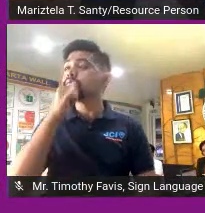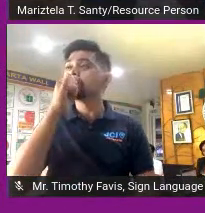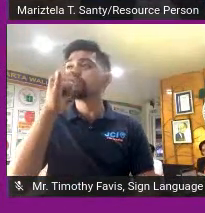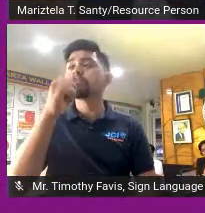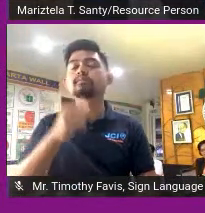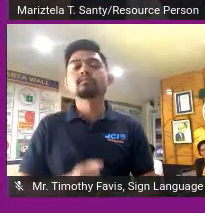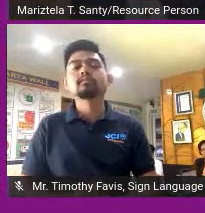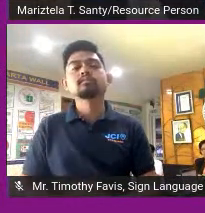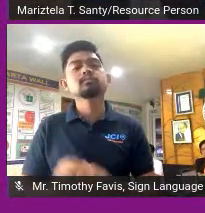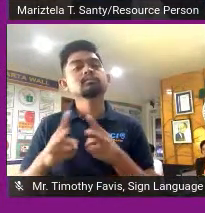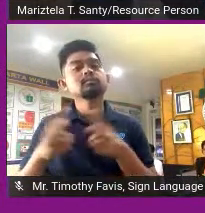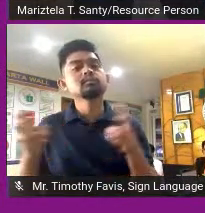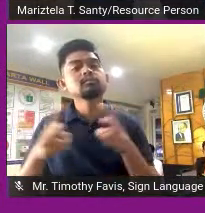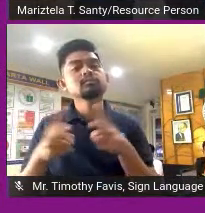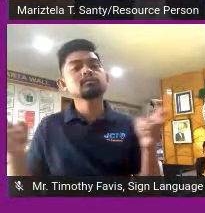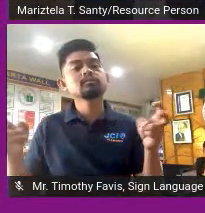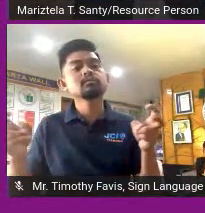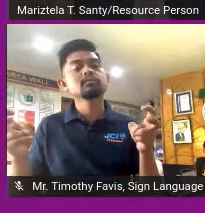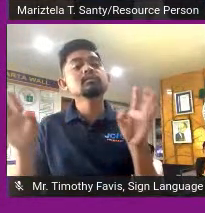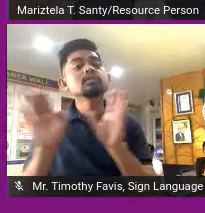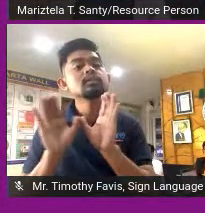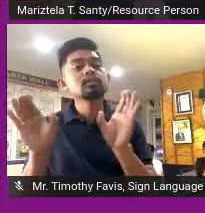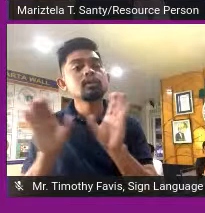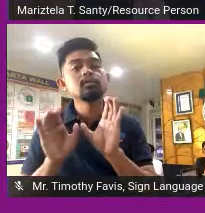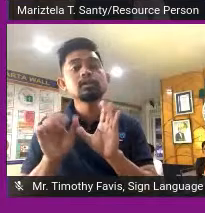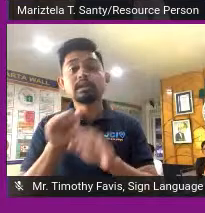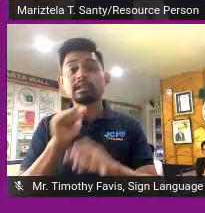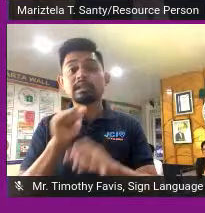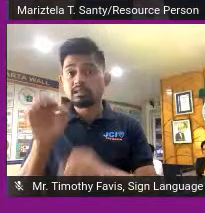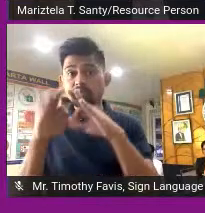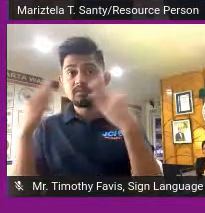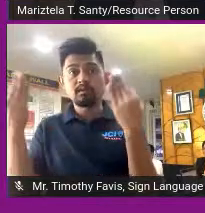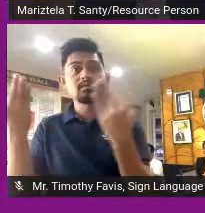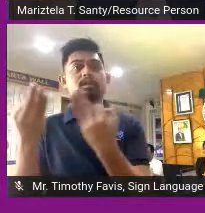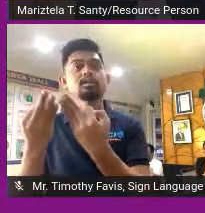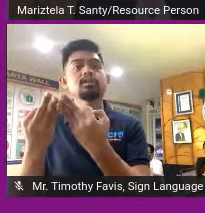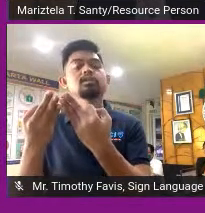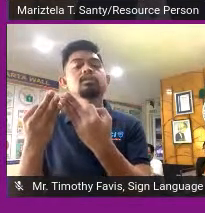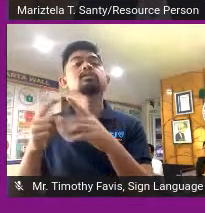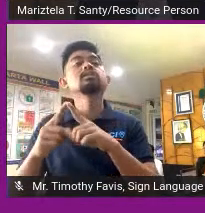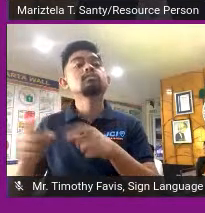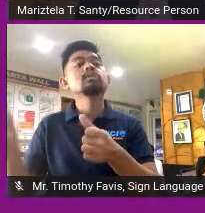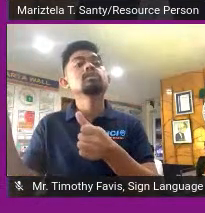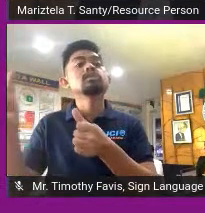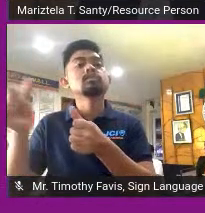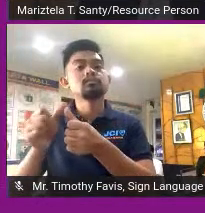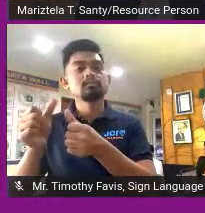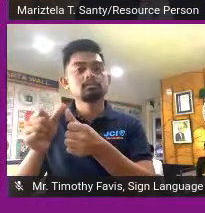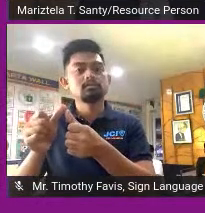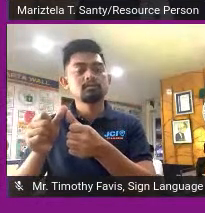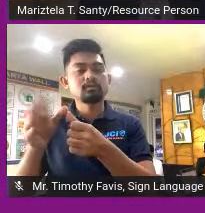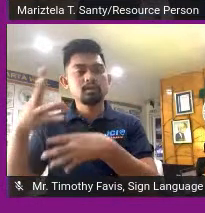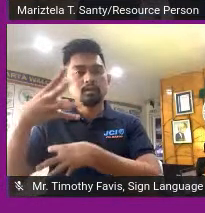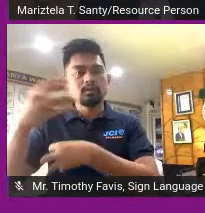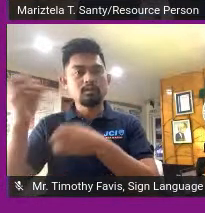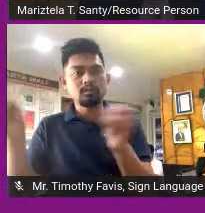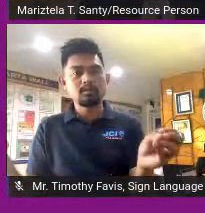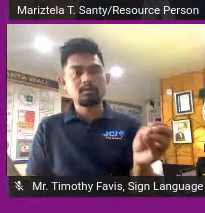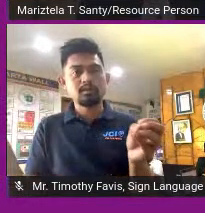is very common, not only in the family, but also in the